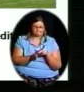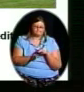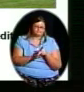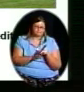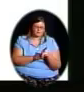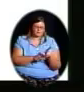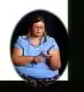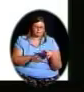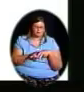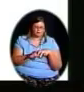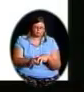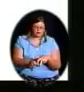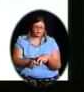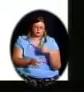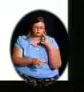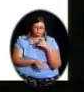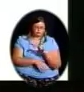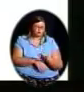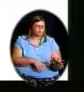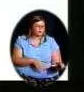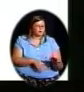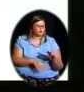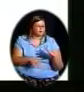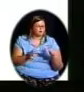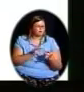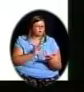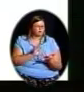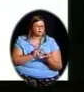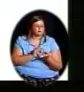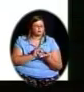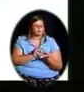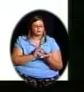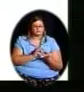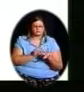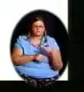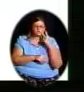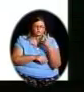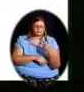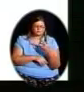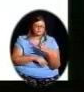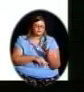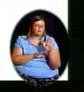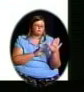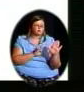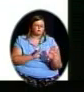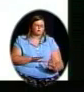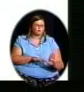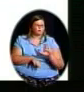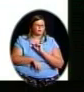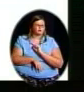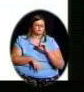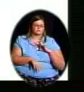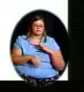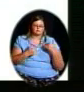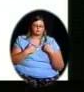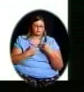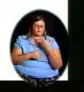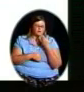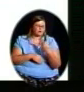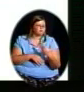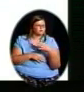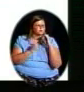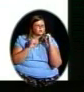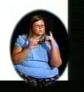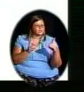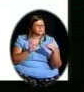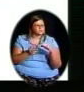credit cards. We can also see that we need to have a quality staff in order for us to have a quality educational experience for our